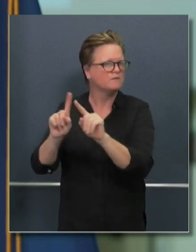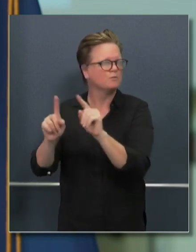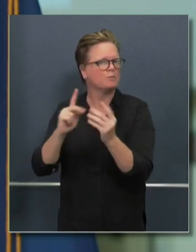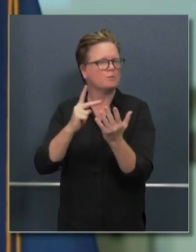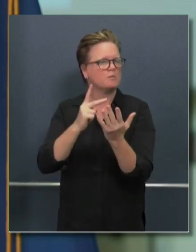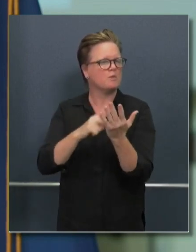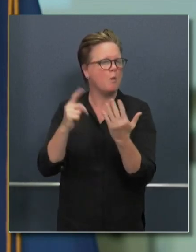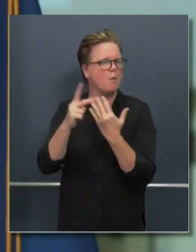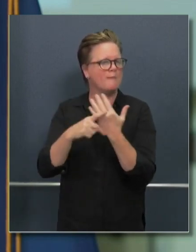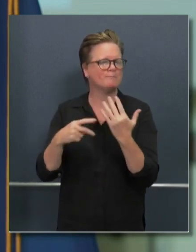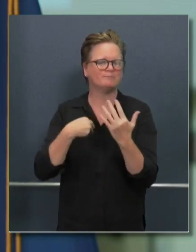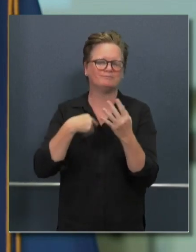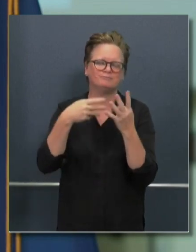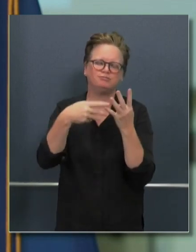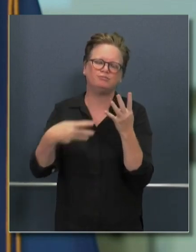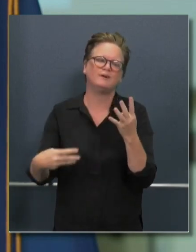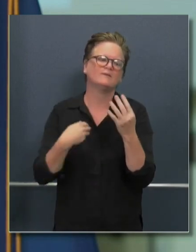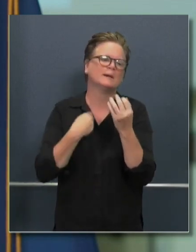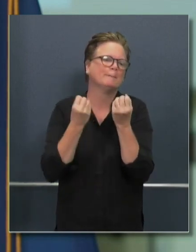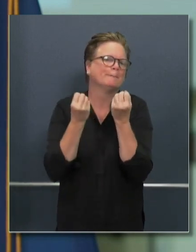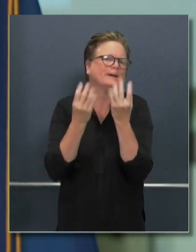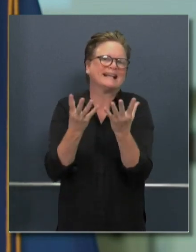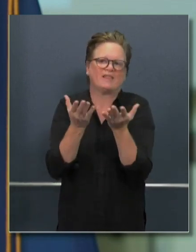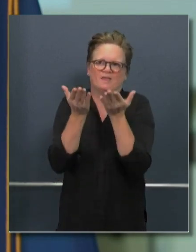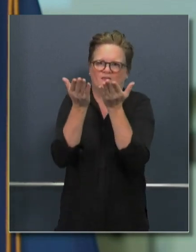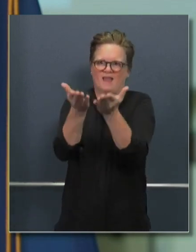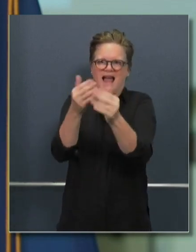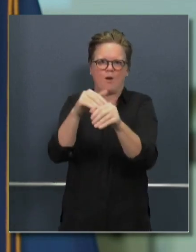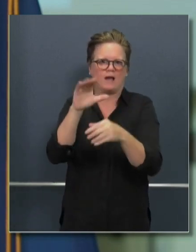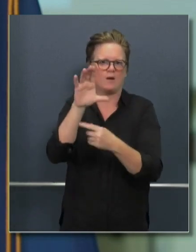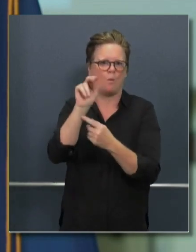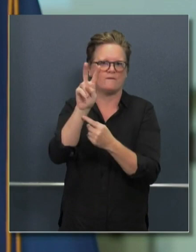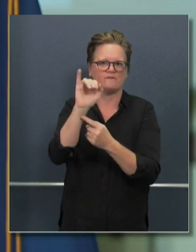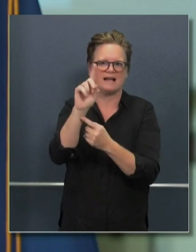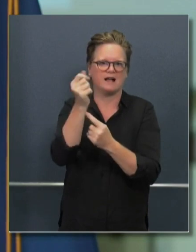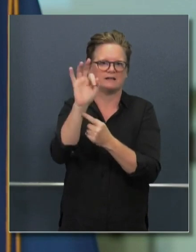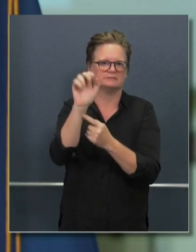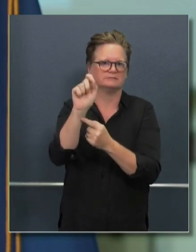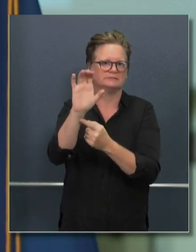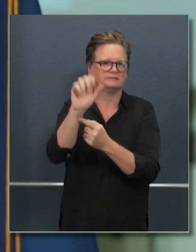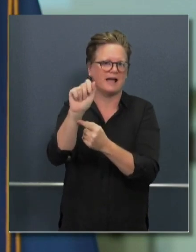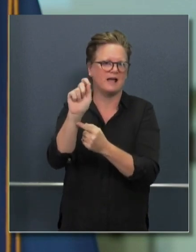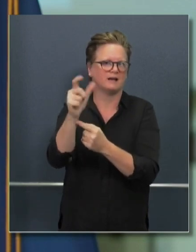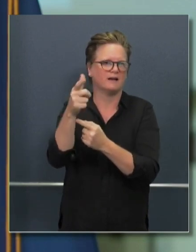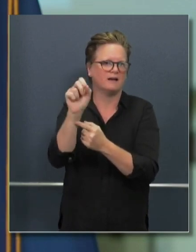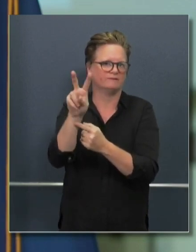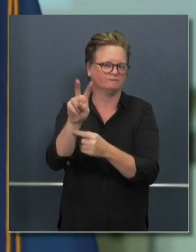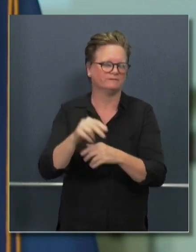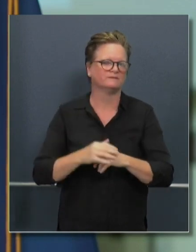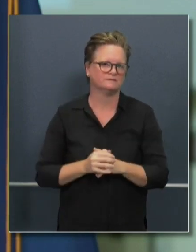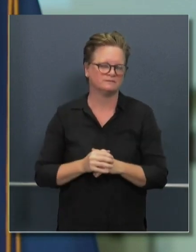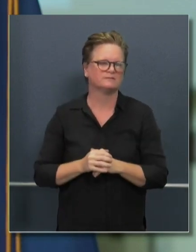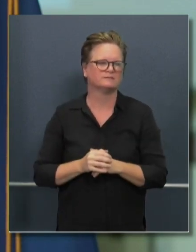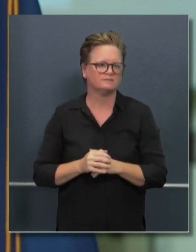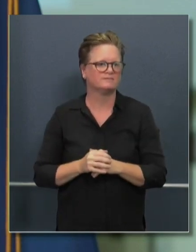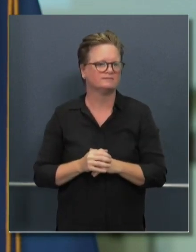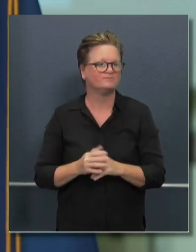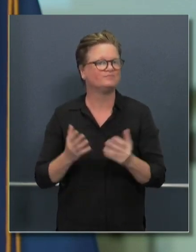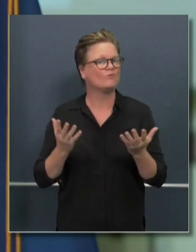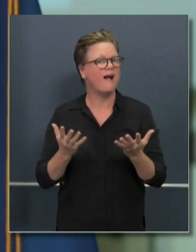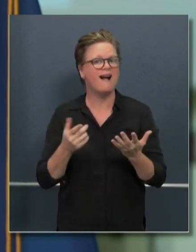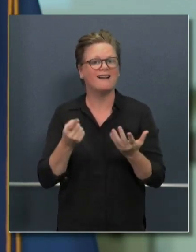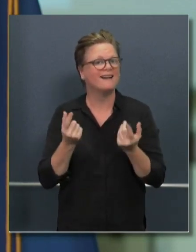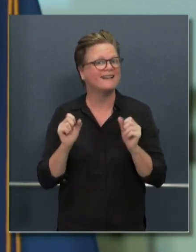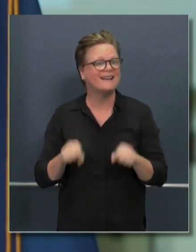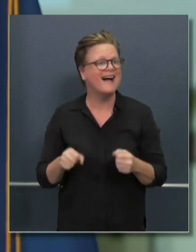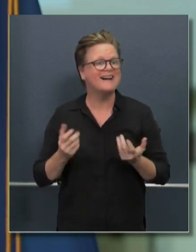the progress on those commitments, including, by the way, your ability to type in your zip code and determine for yourself where